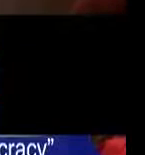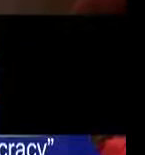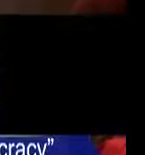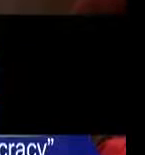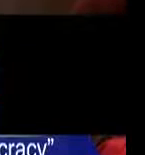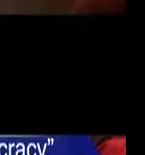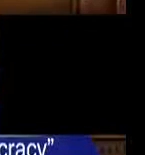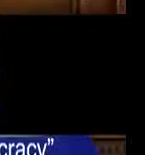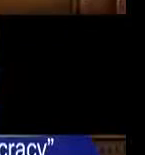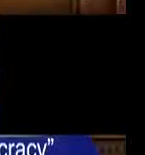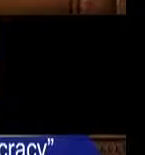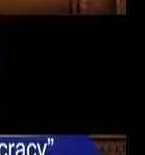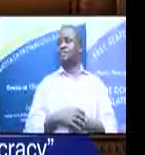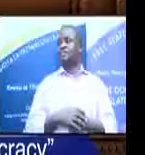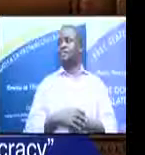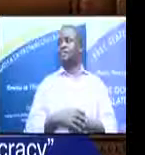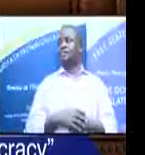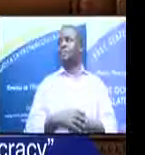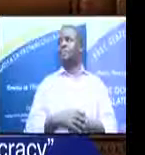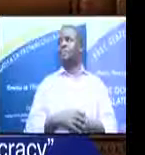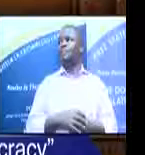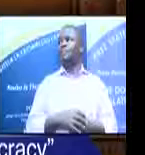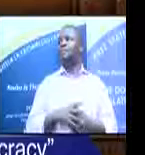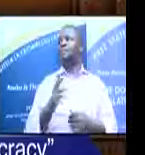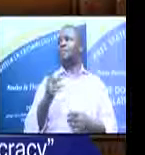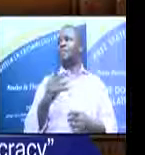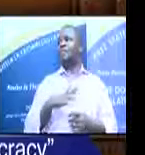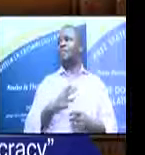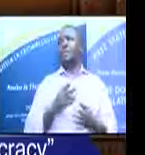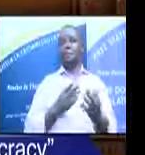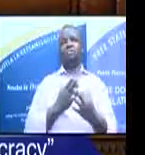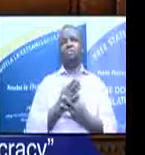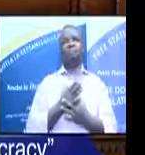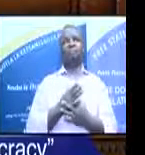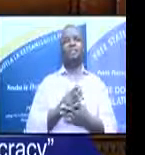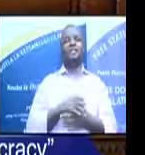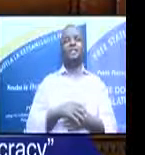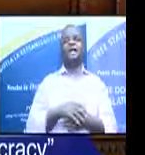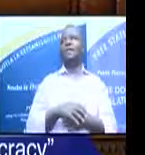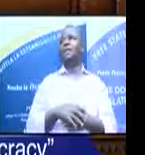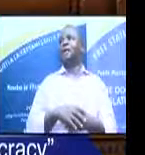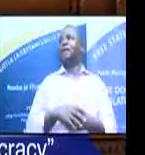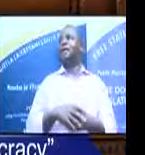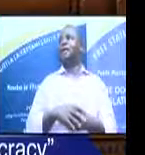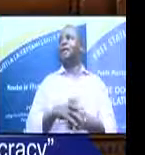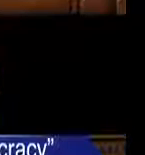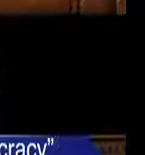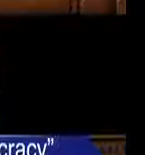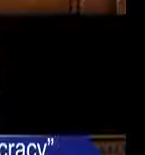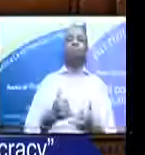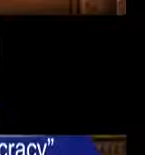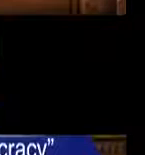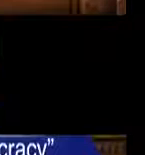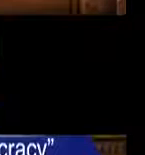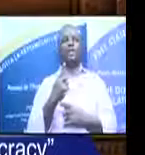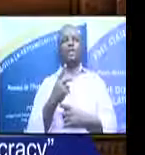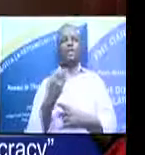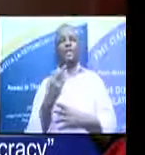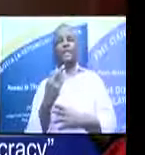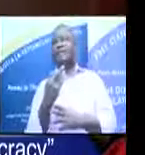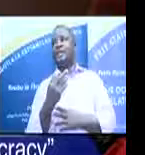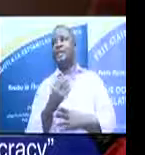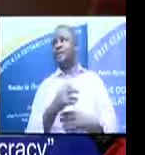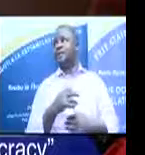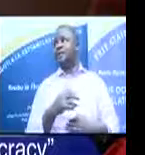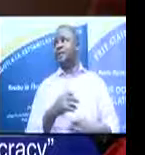No. I'm going to stop you right there. Make a point of order in terms of rule